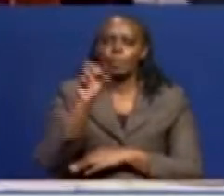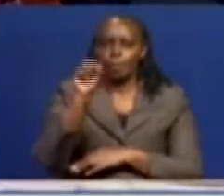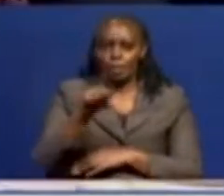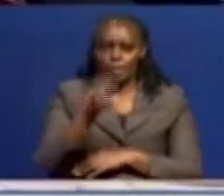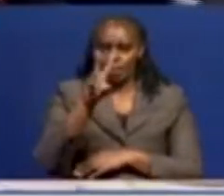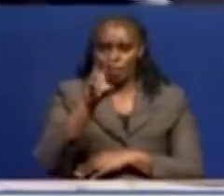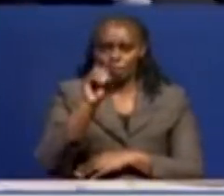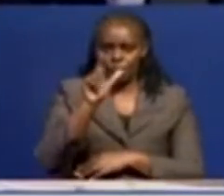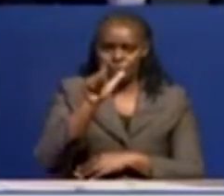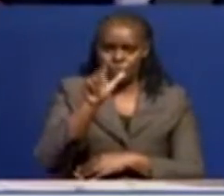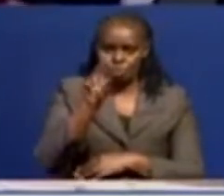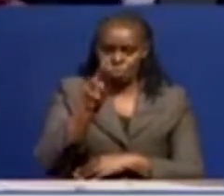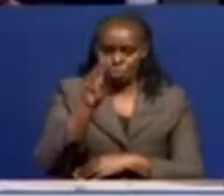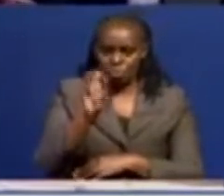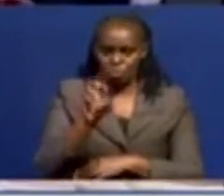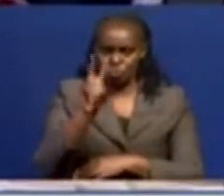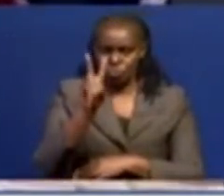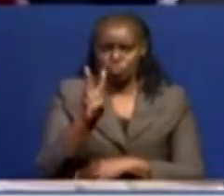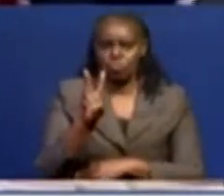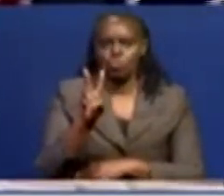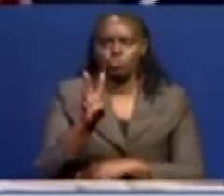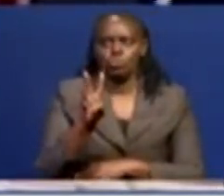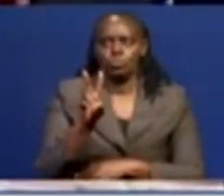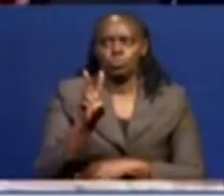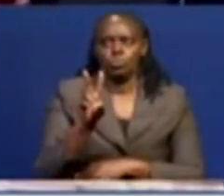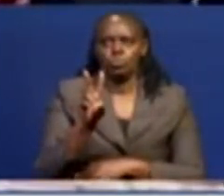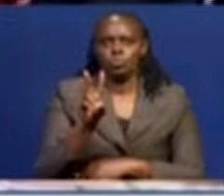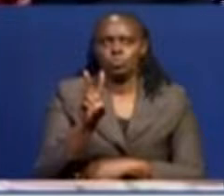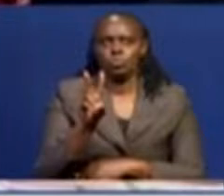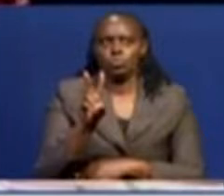2. Yes, volume 2. Yes.